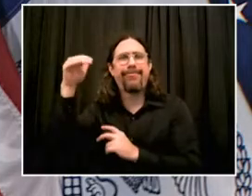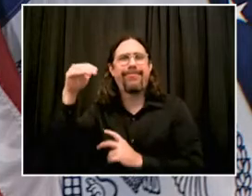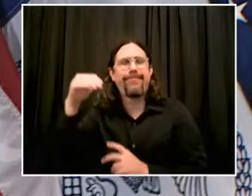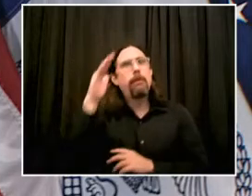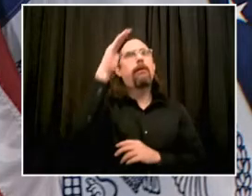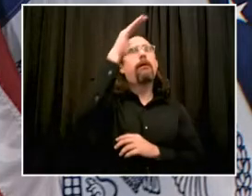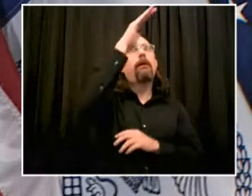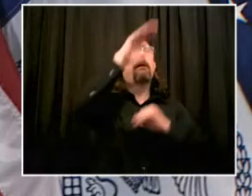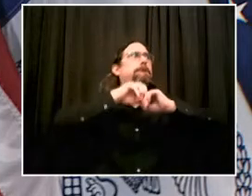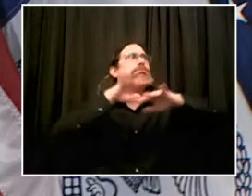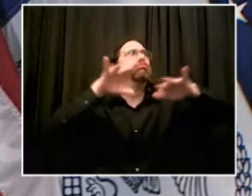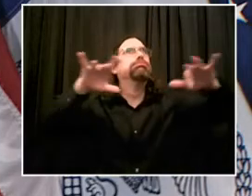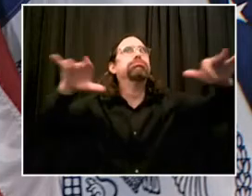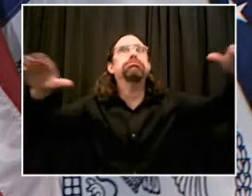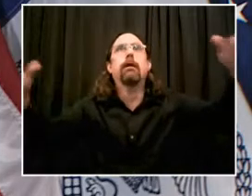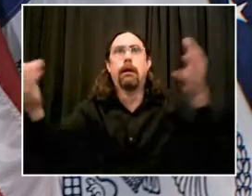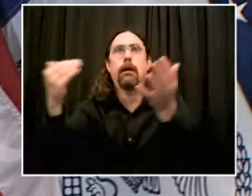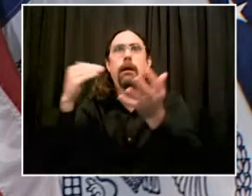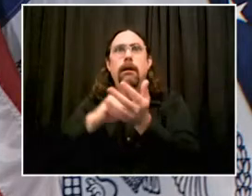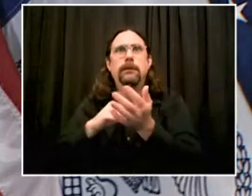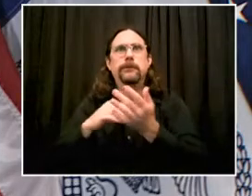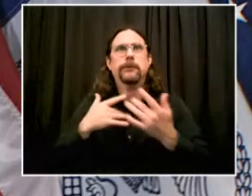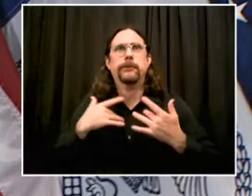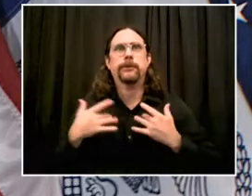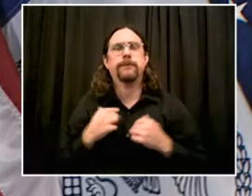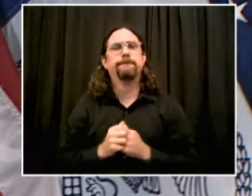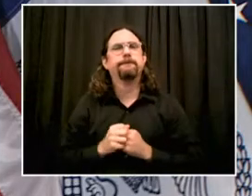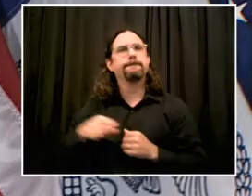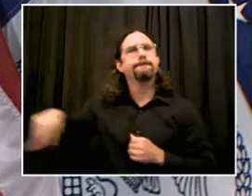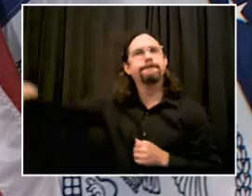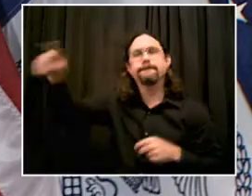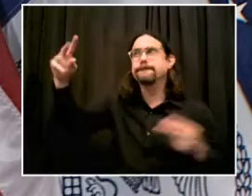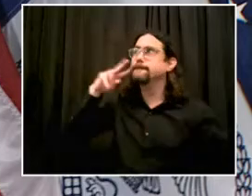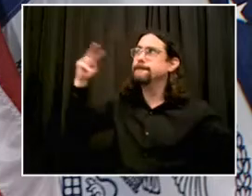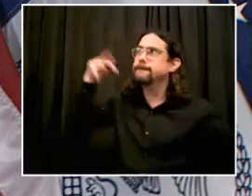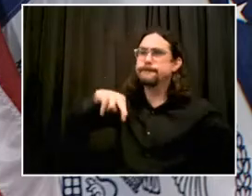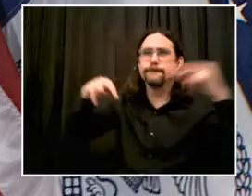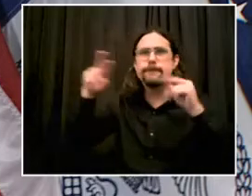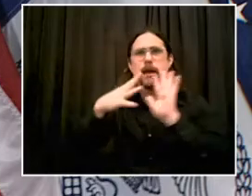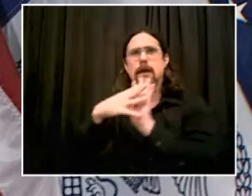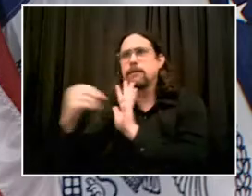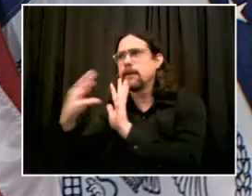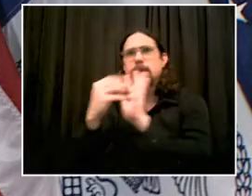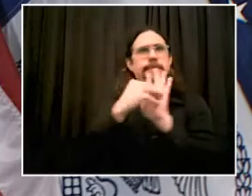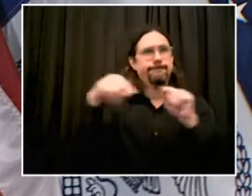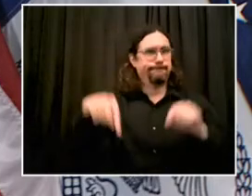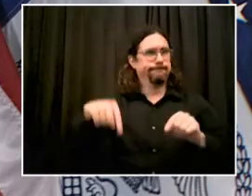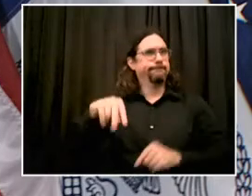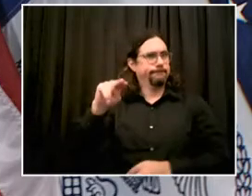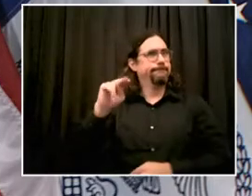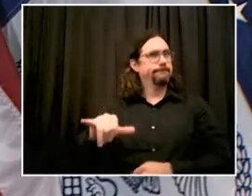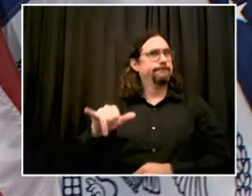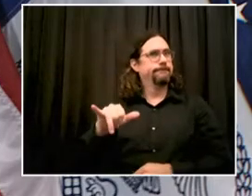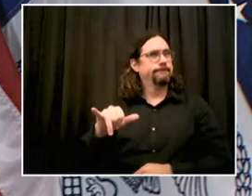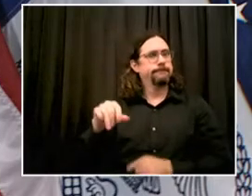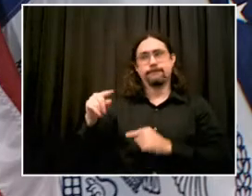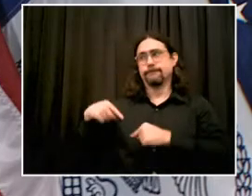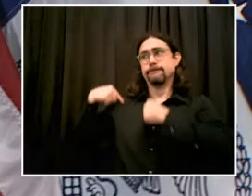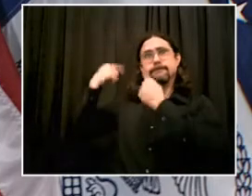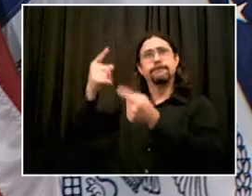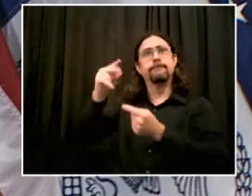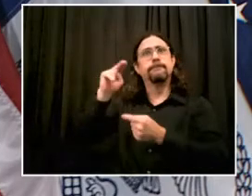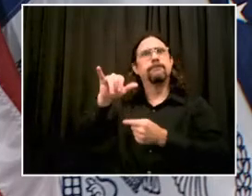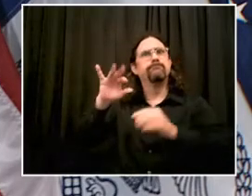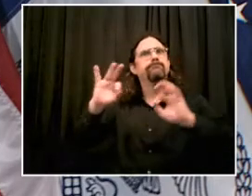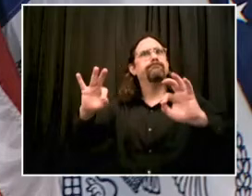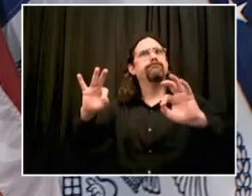as an example of an extraordinary comeback in terms of the coronavirus, but there's more we have to do to deepen that progress, and we're going to